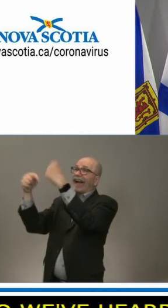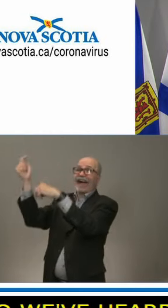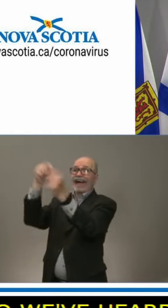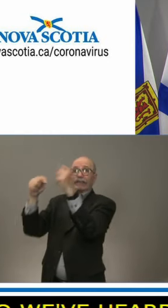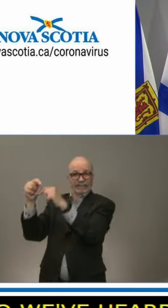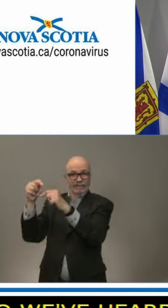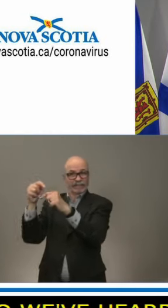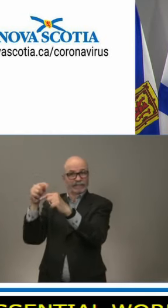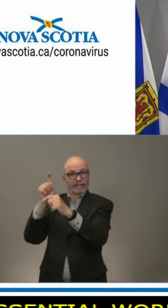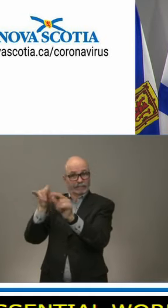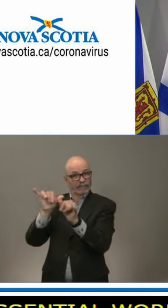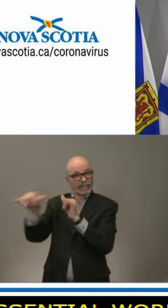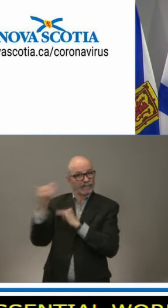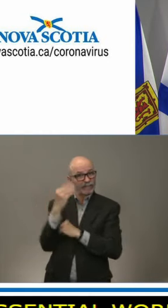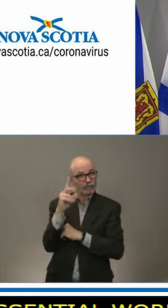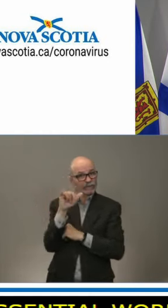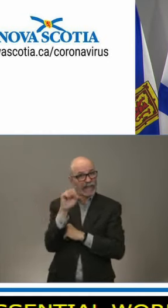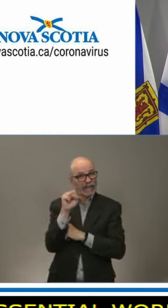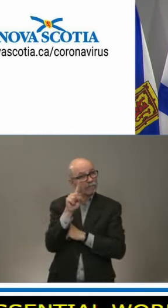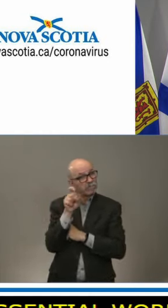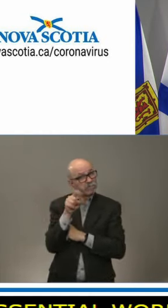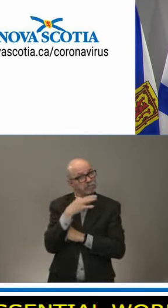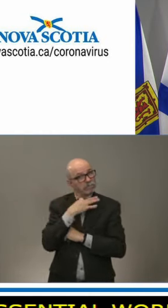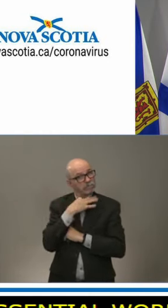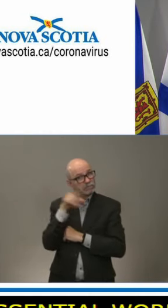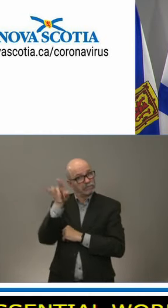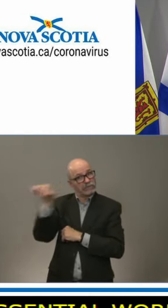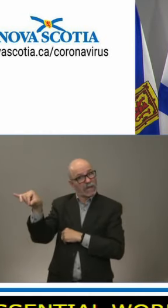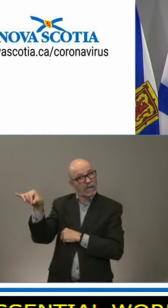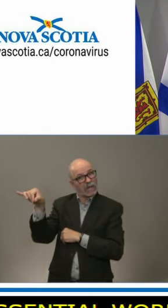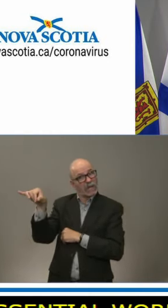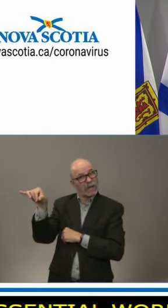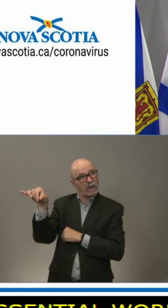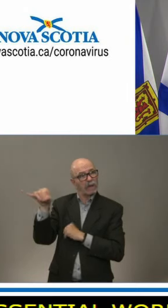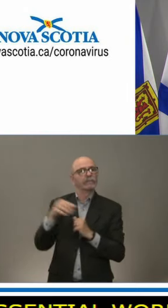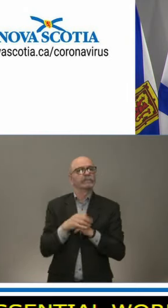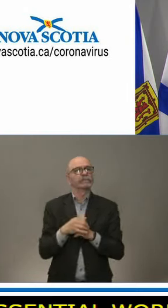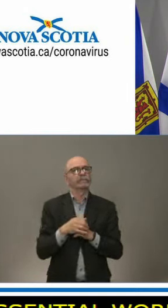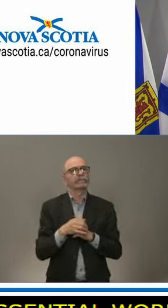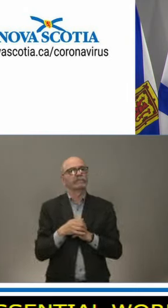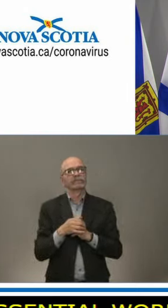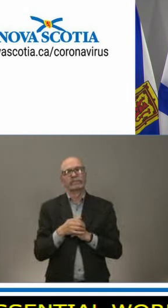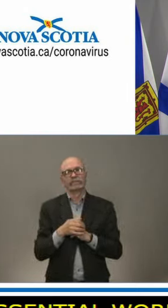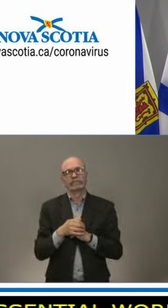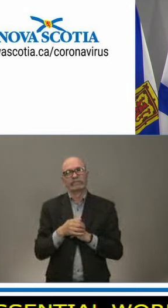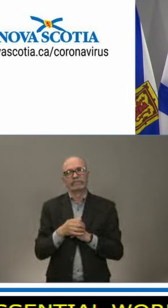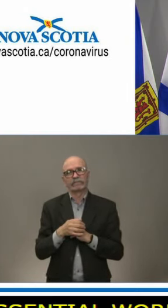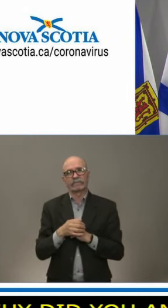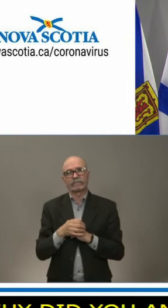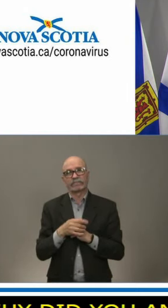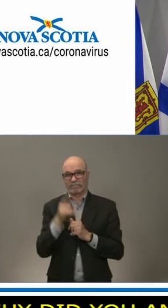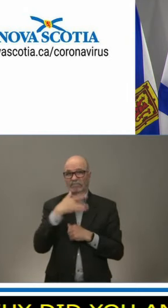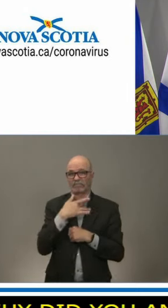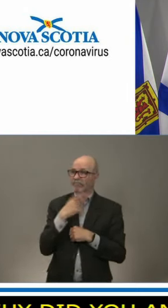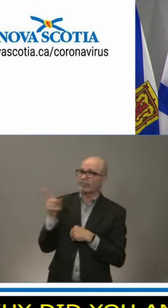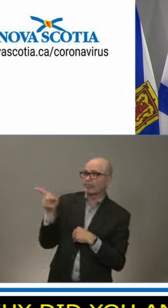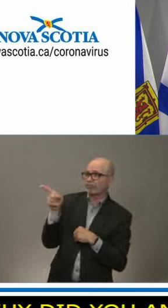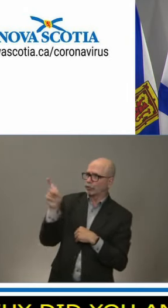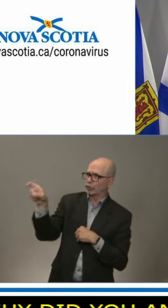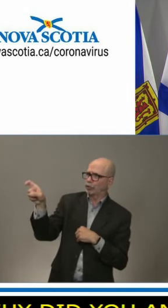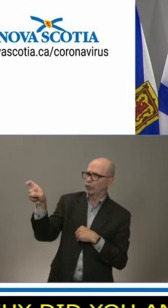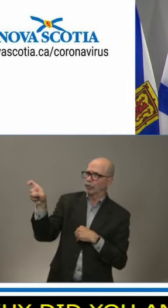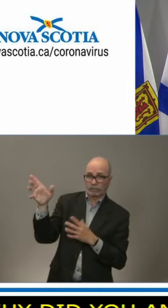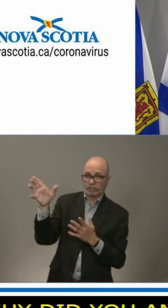and Minister Colwell come up to that conclusion? Are you expecting it to have any impacts